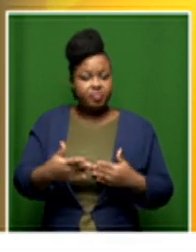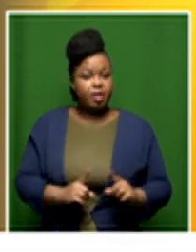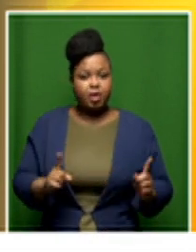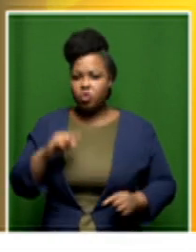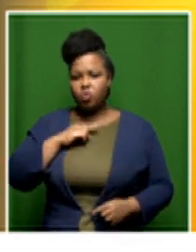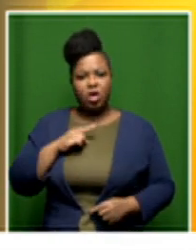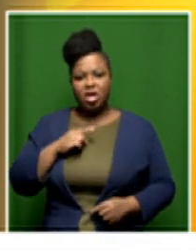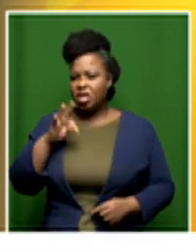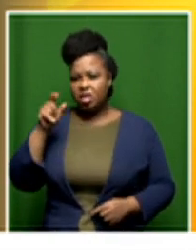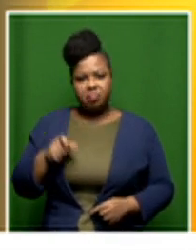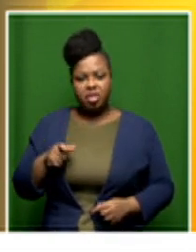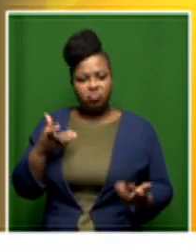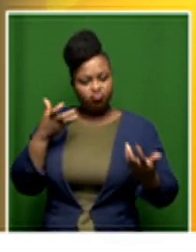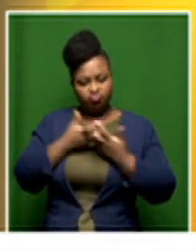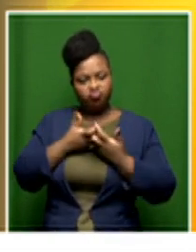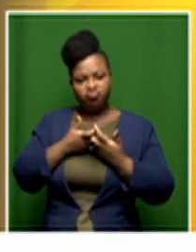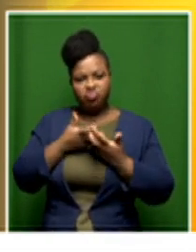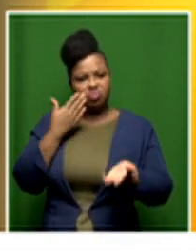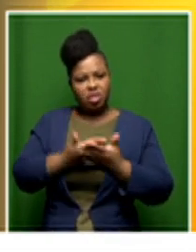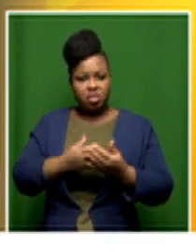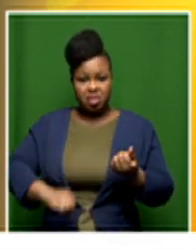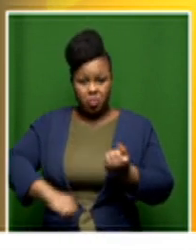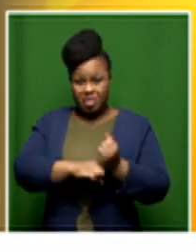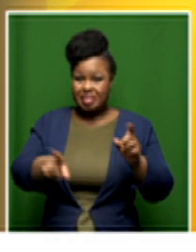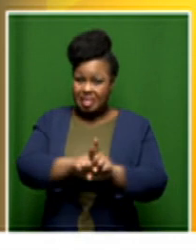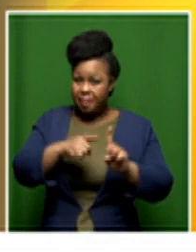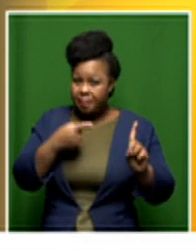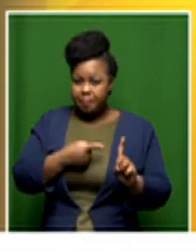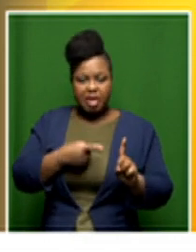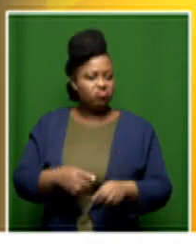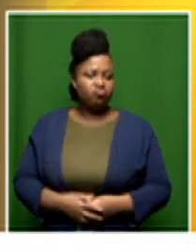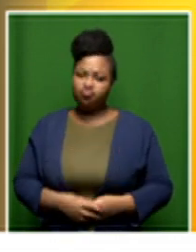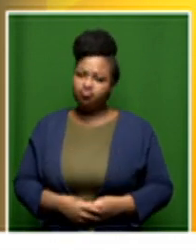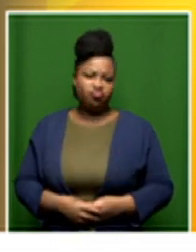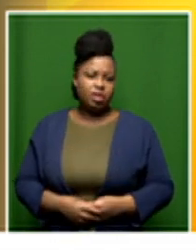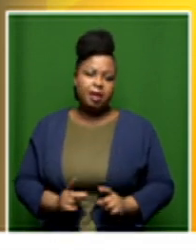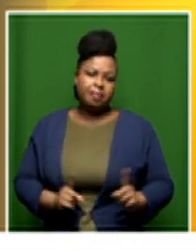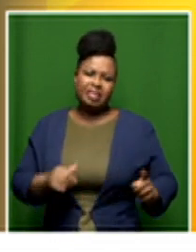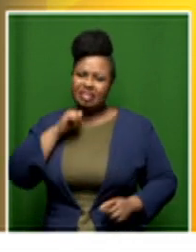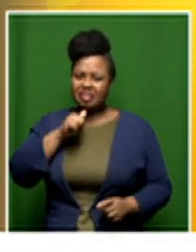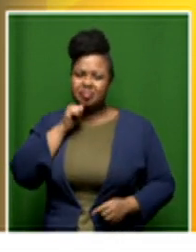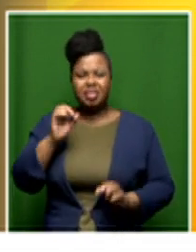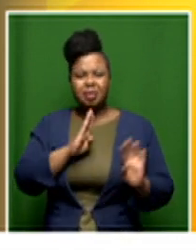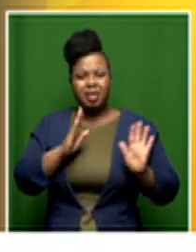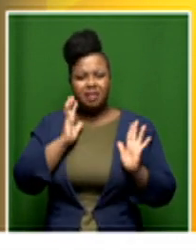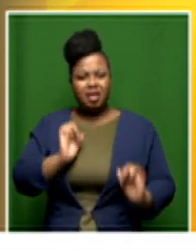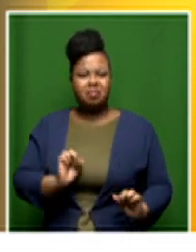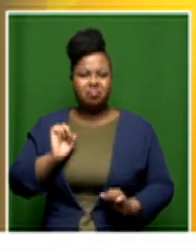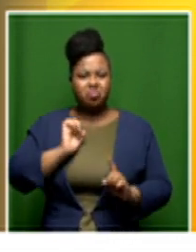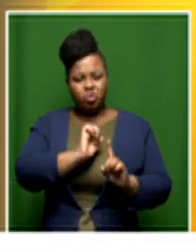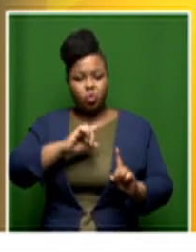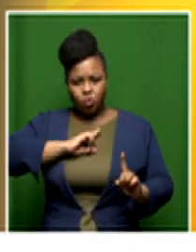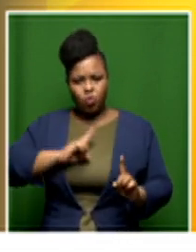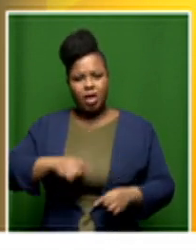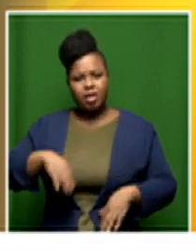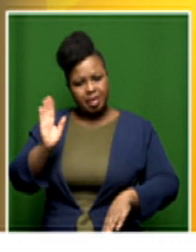No person does, rightly so, enjoy support like him, despite his conduct, which has resulted